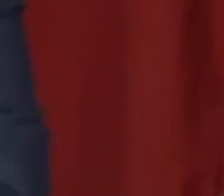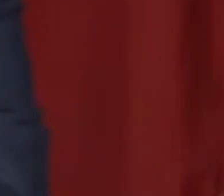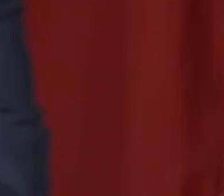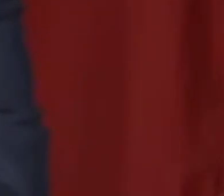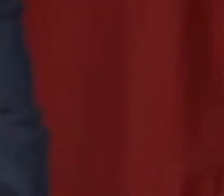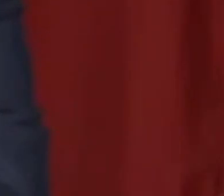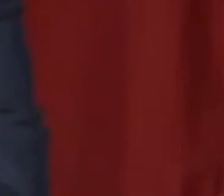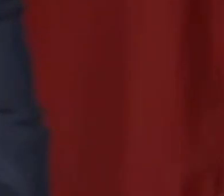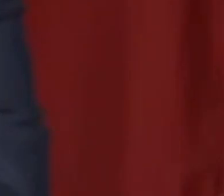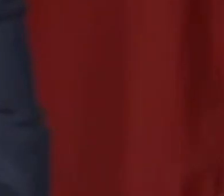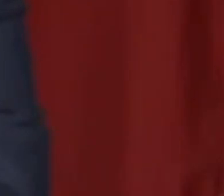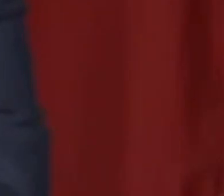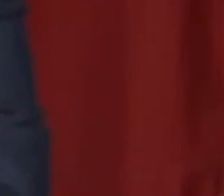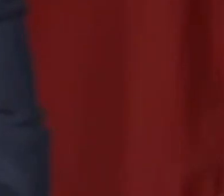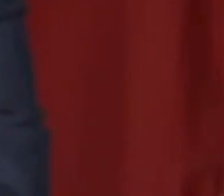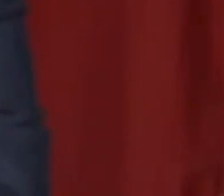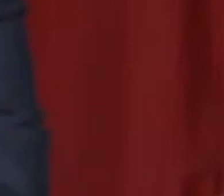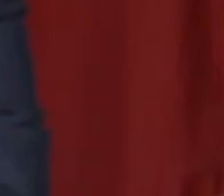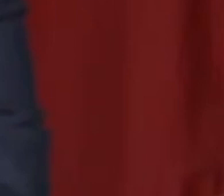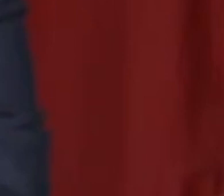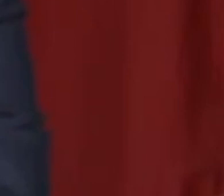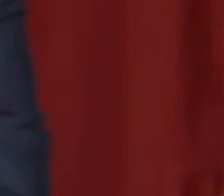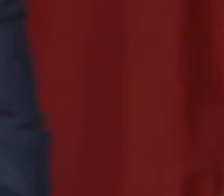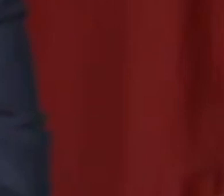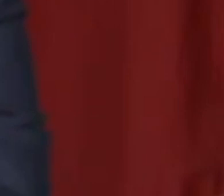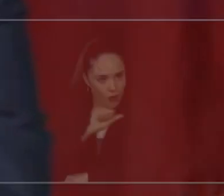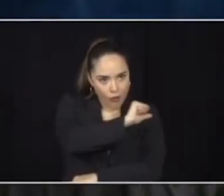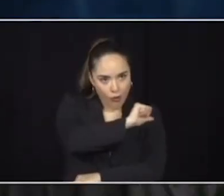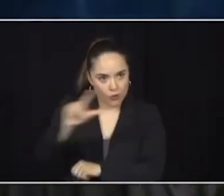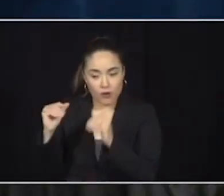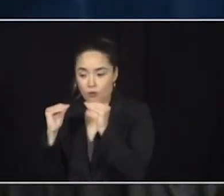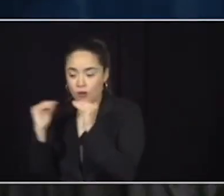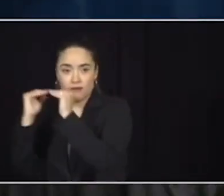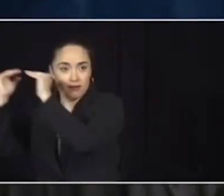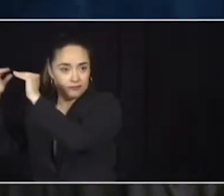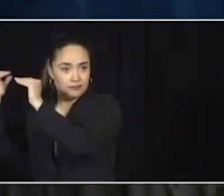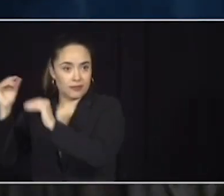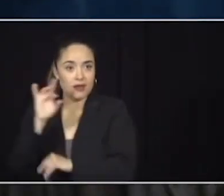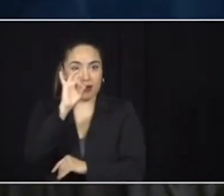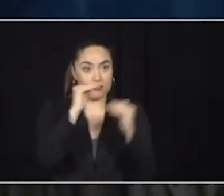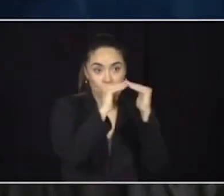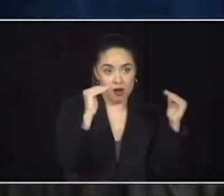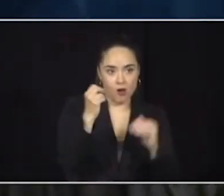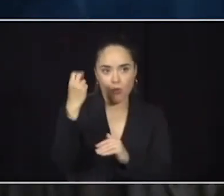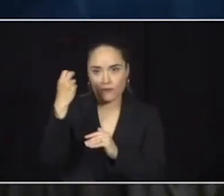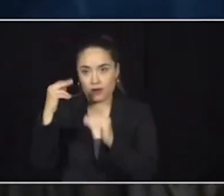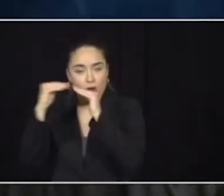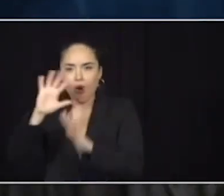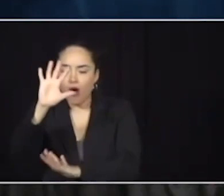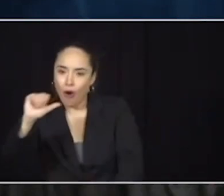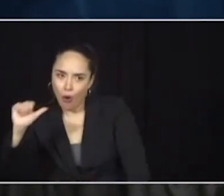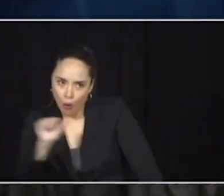end, he said, I'd be happy if we had a graduation day, and then he gets to go to camp and he has a great